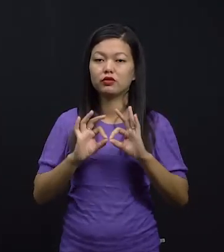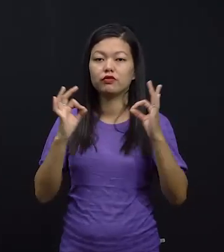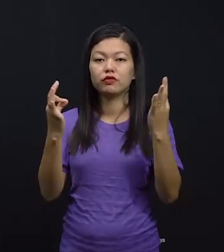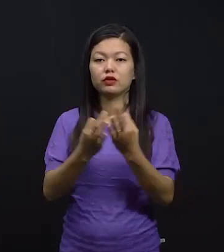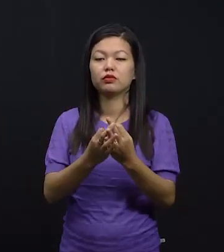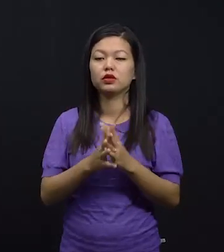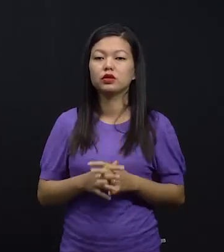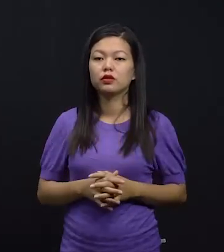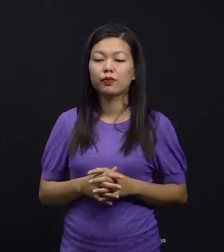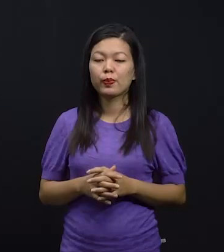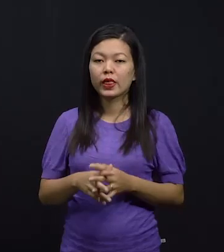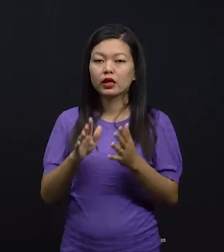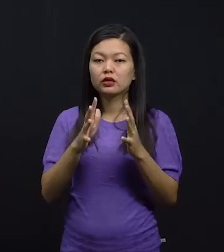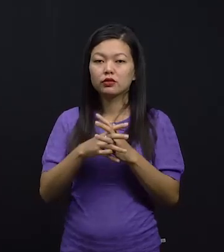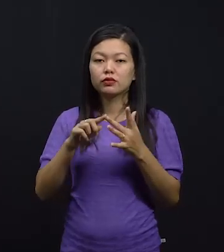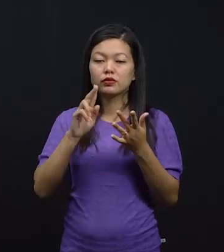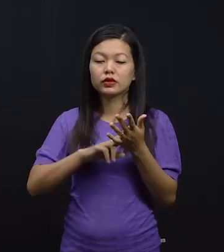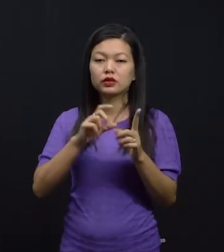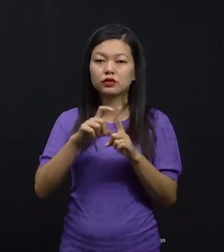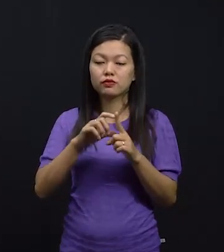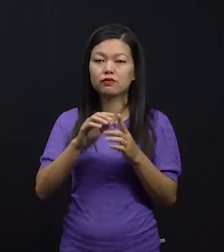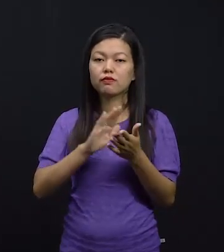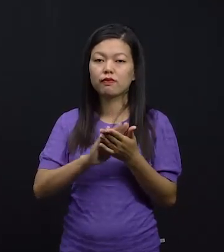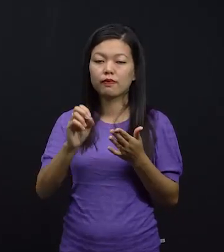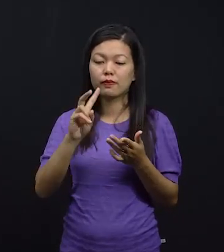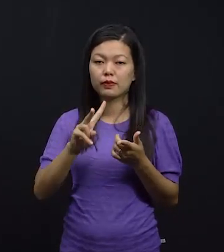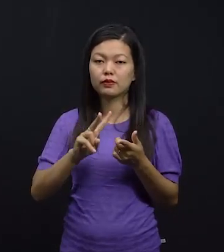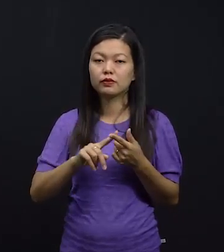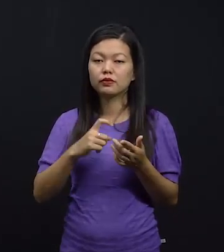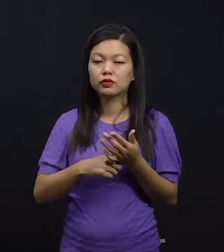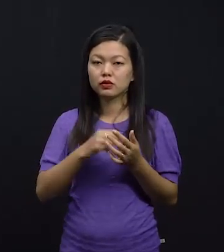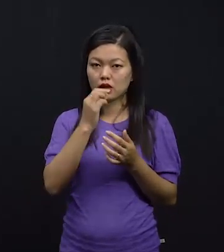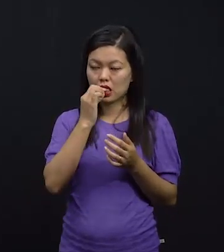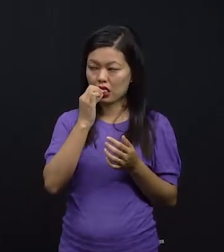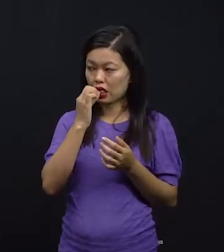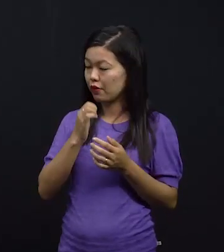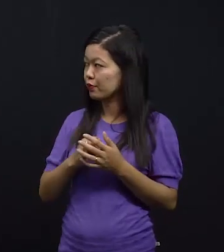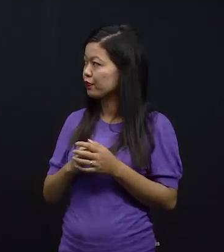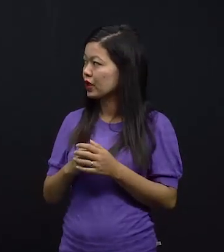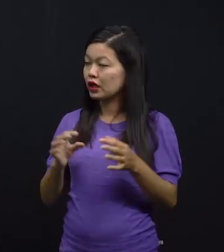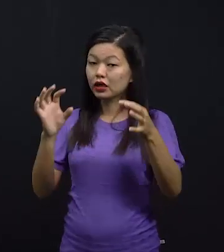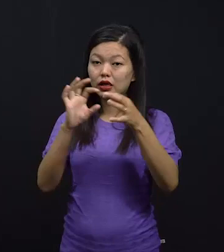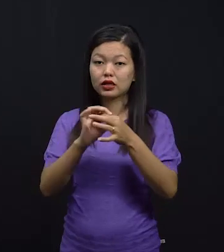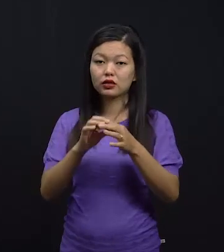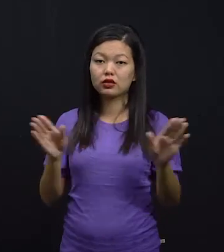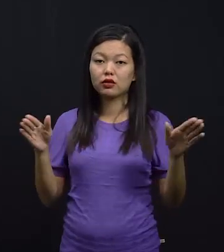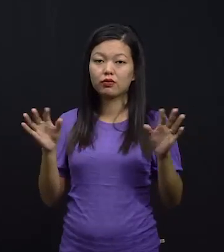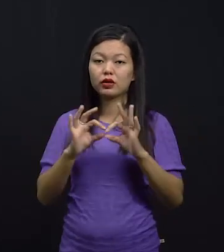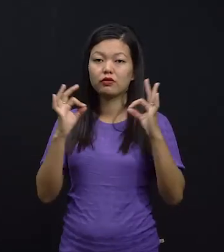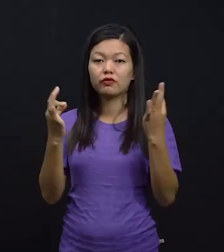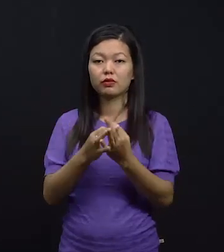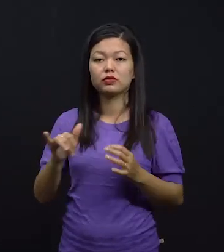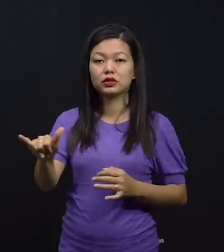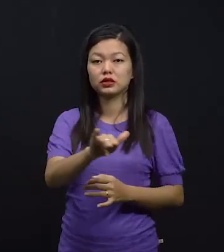way. The wind hover is a bird from the family of the eagle, and the poet sees the qualities that this